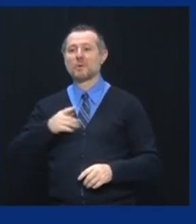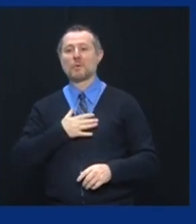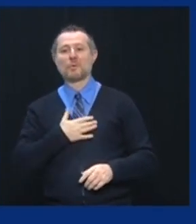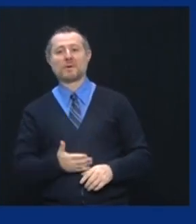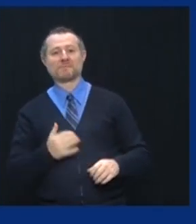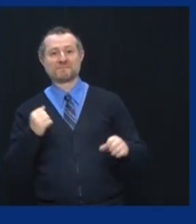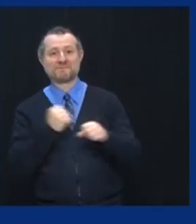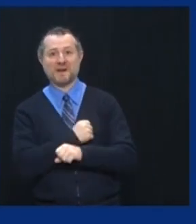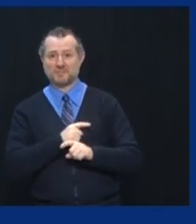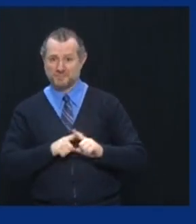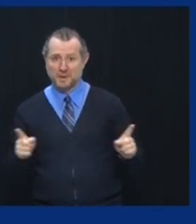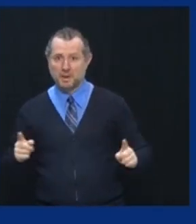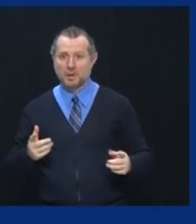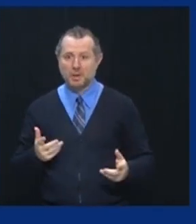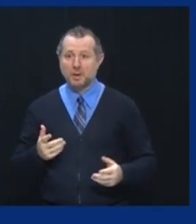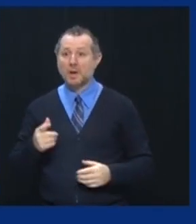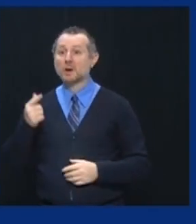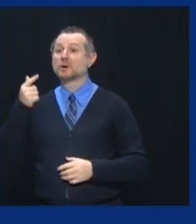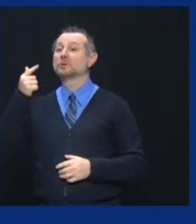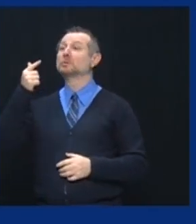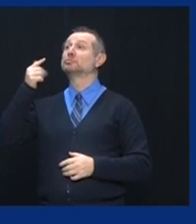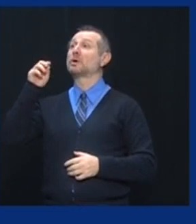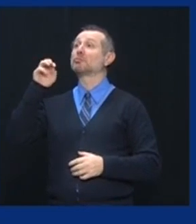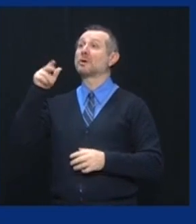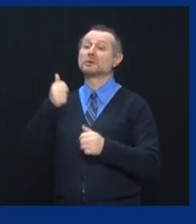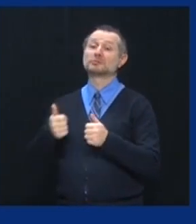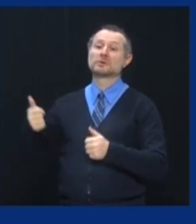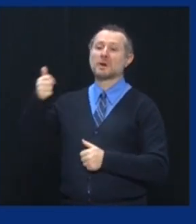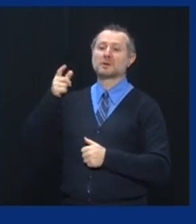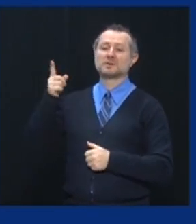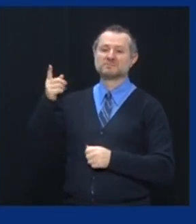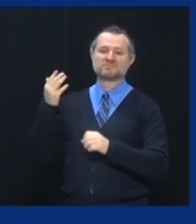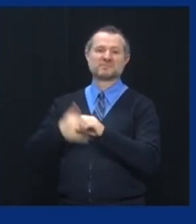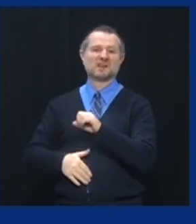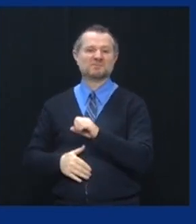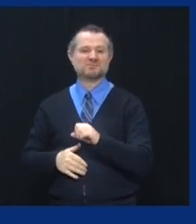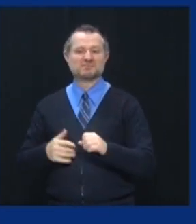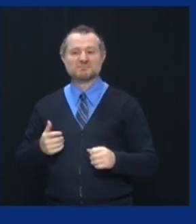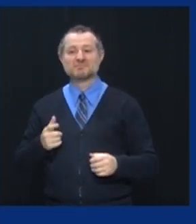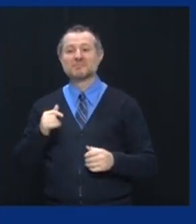losing football season, it's the coach that gets fired.